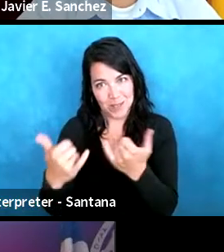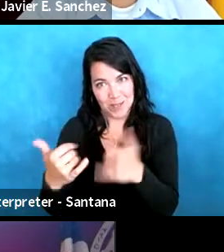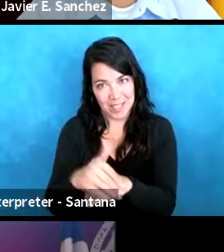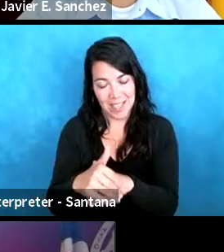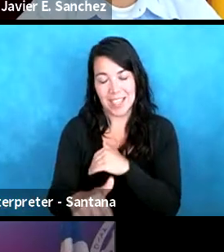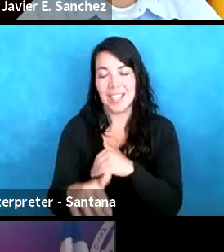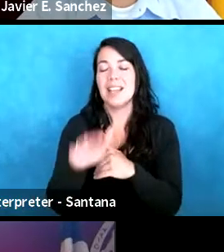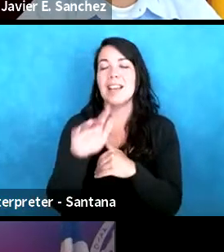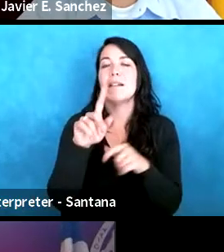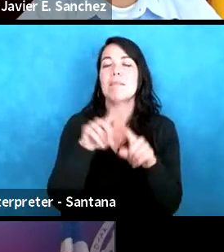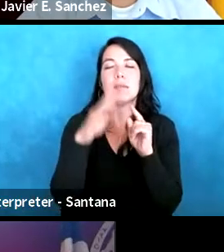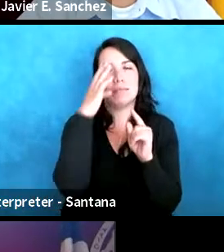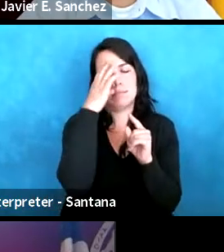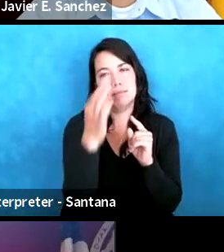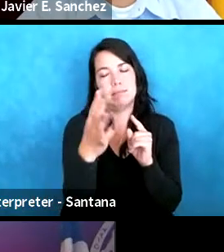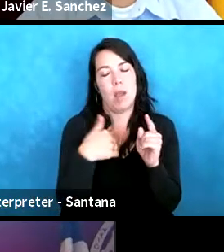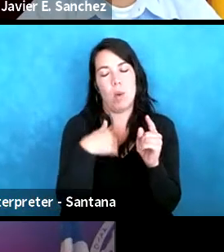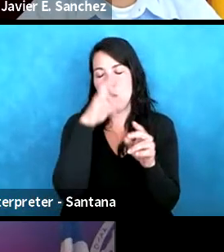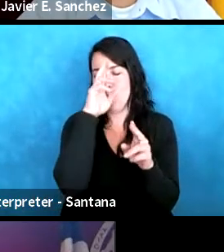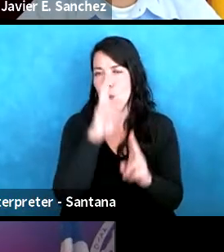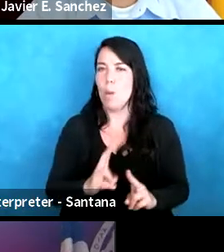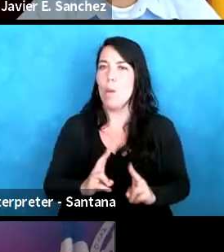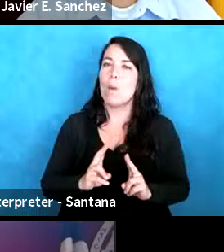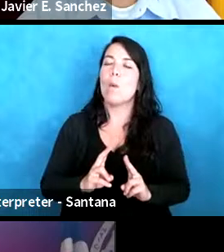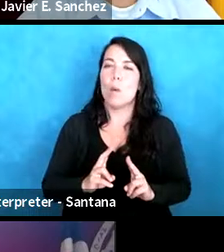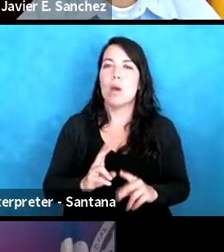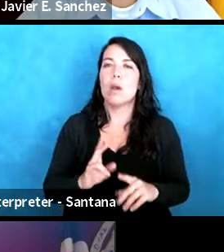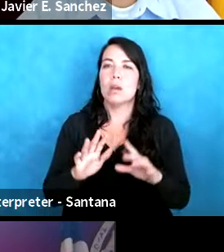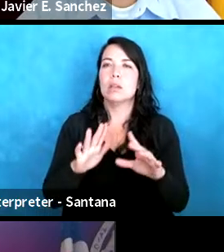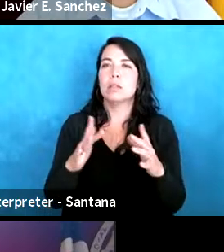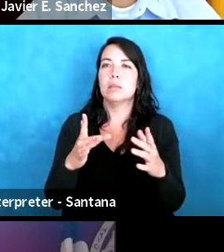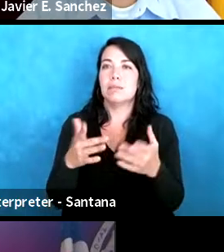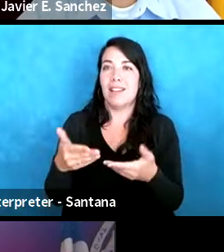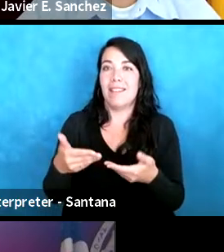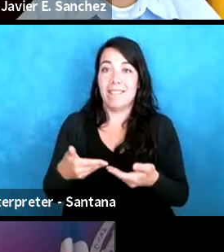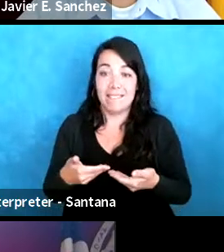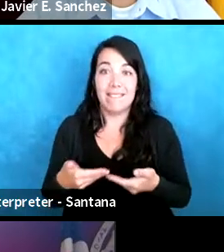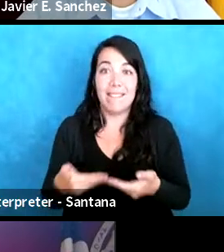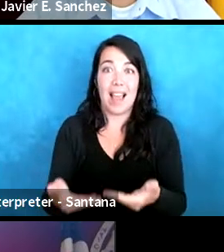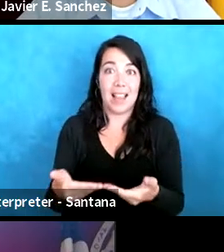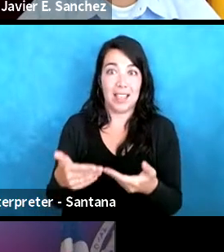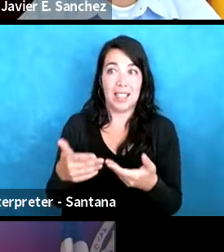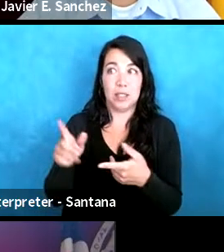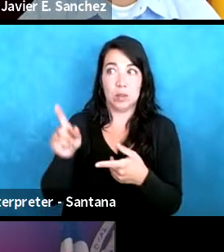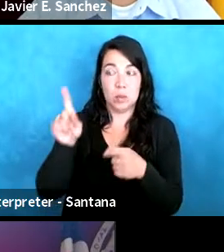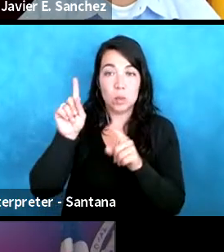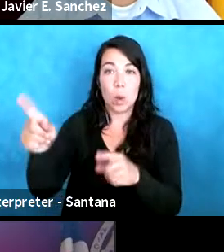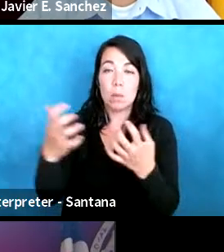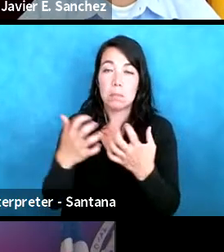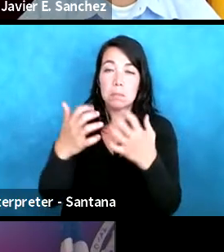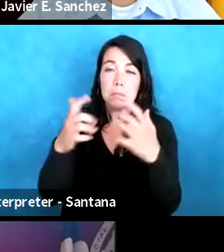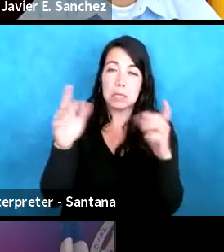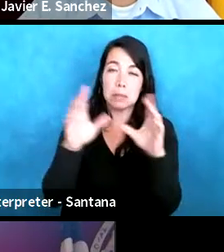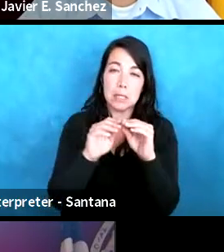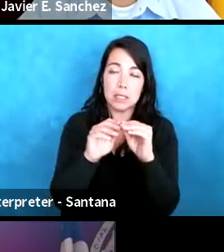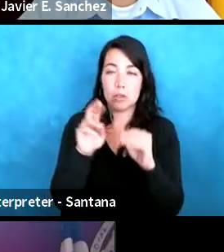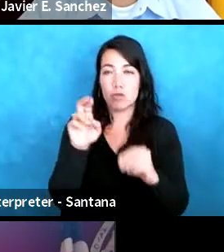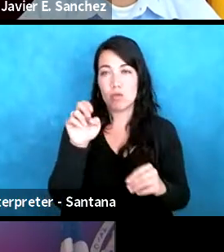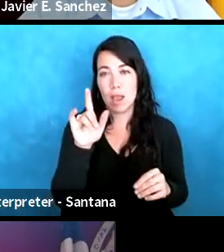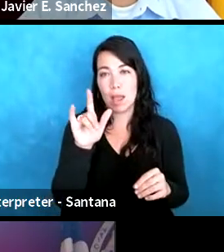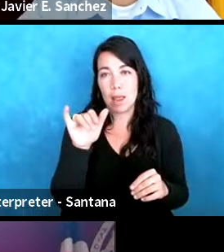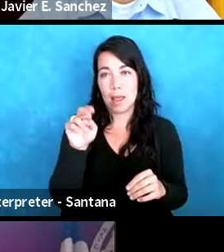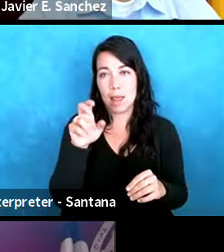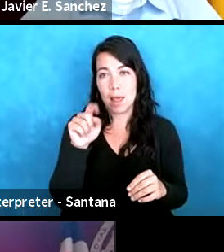actually honored to be invited to sit in on one of the last ReadyNet meetings. We were actually meeting with